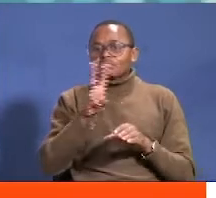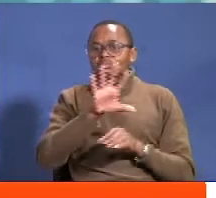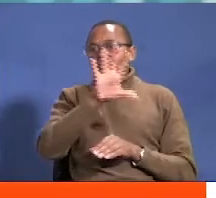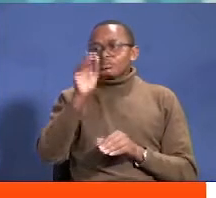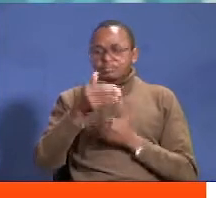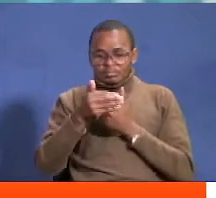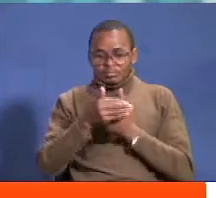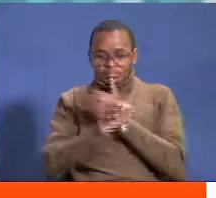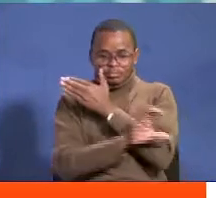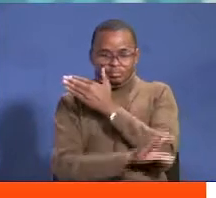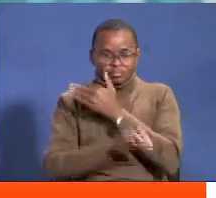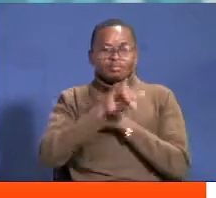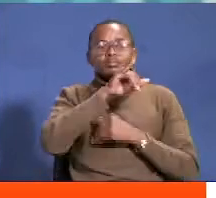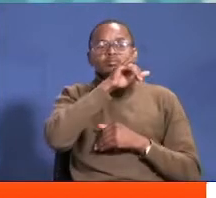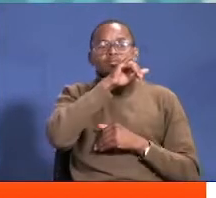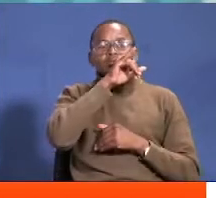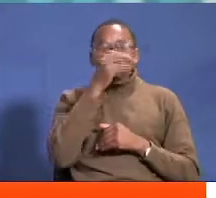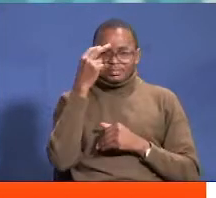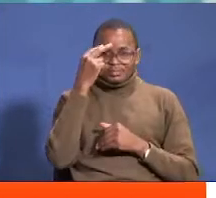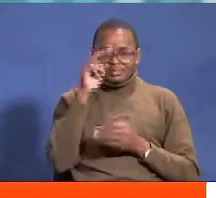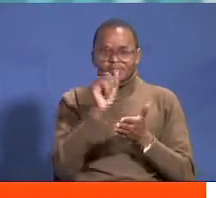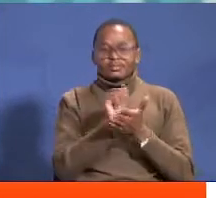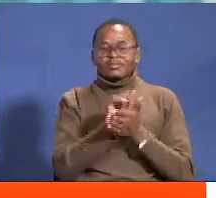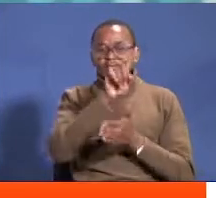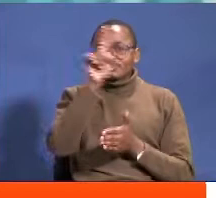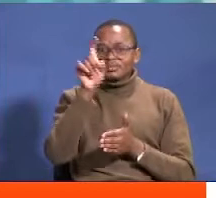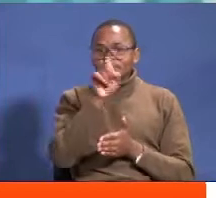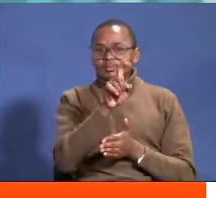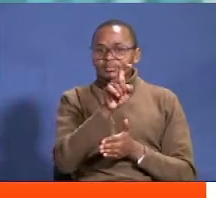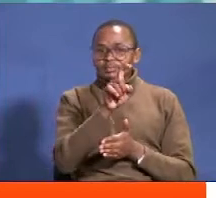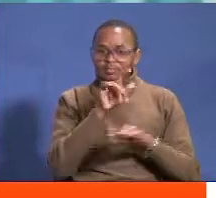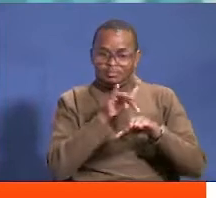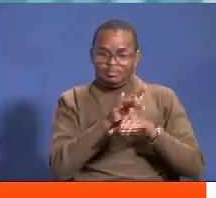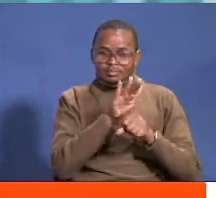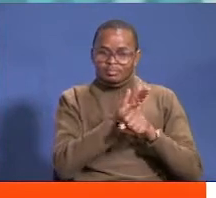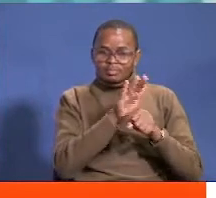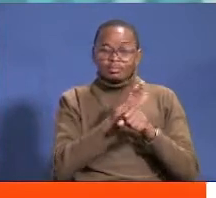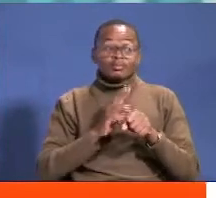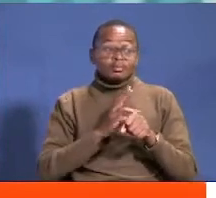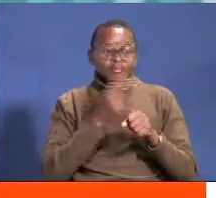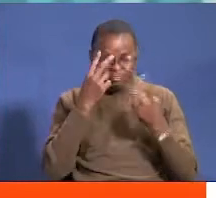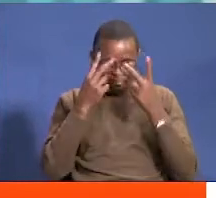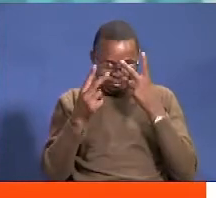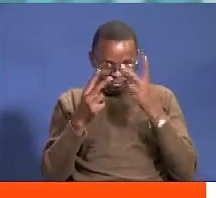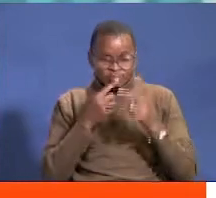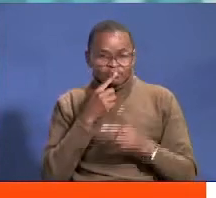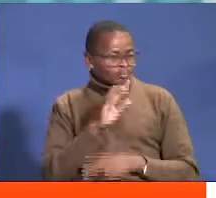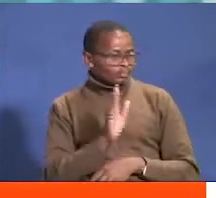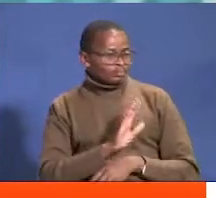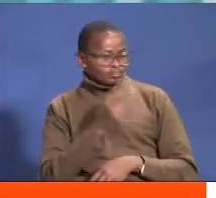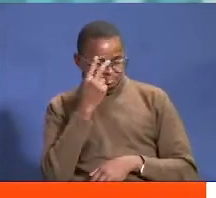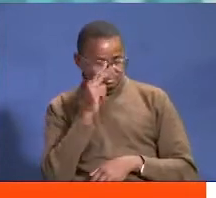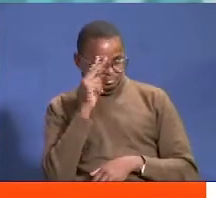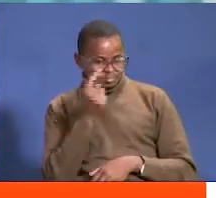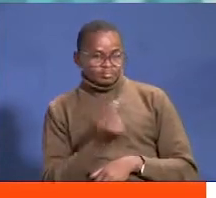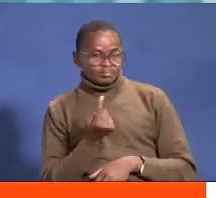our neighboring country, that is Uganda. We've seen that, and therefore the effects are so intense. We need to see them. We don't need to be told. We need to see. We